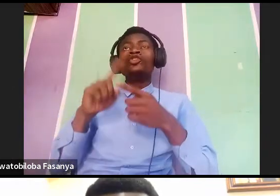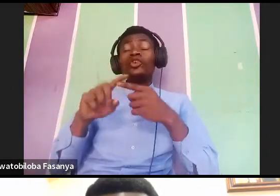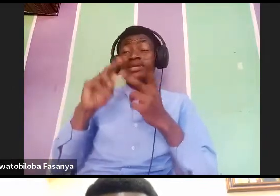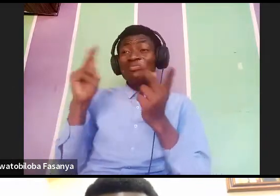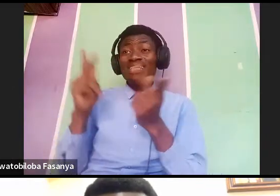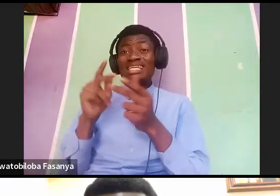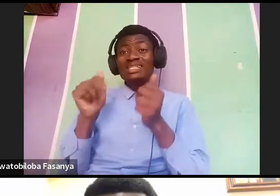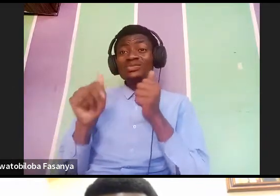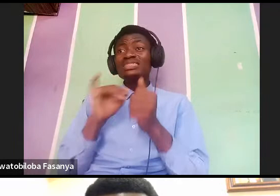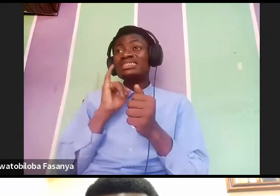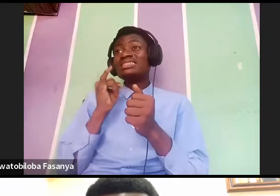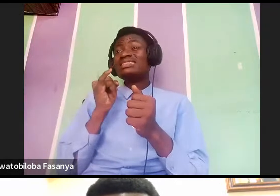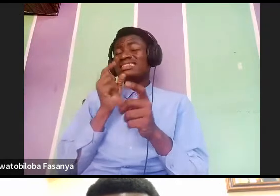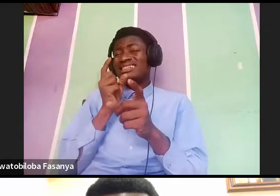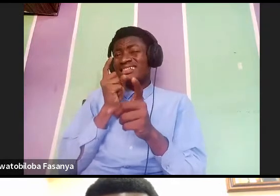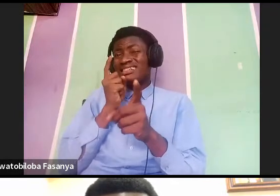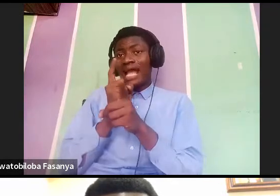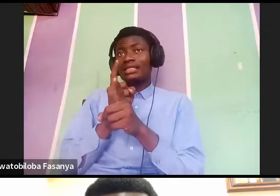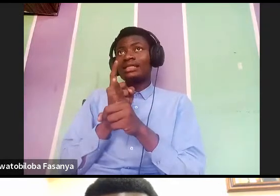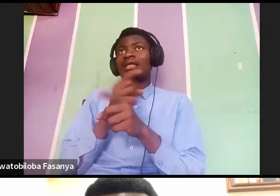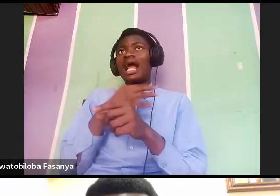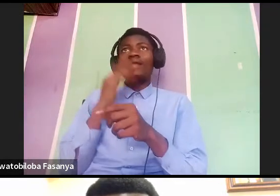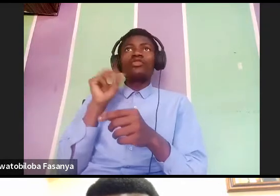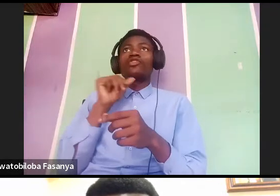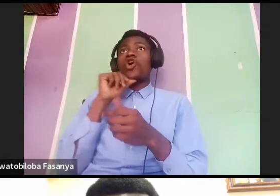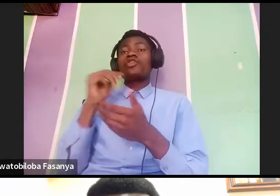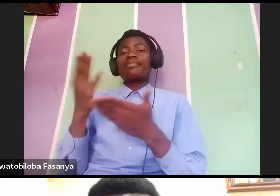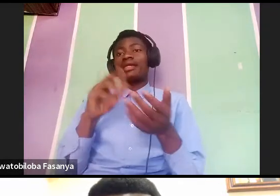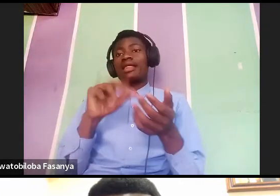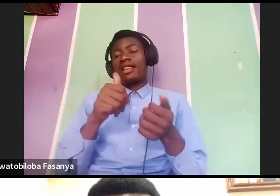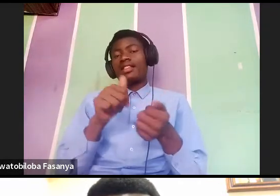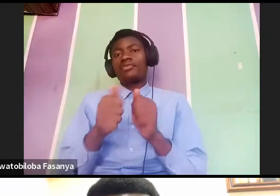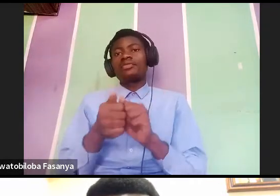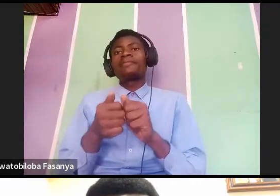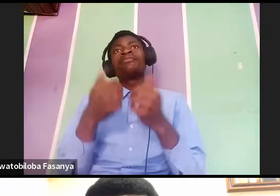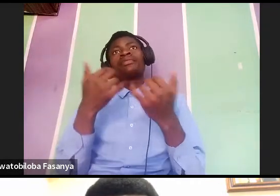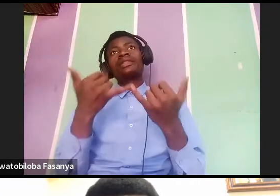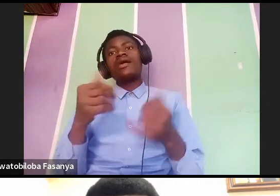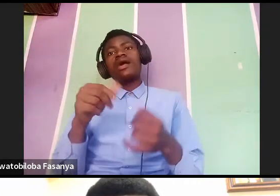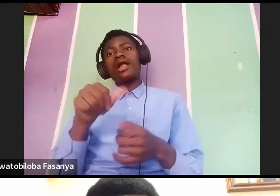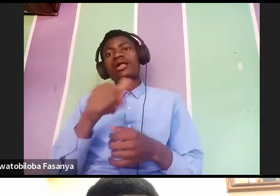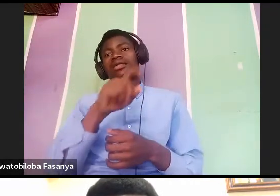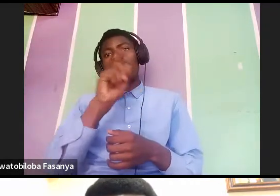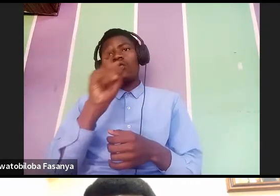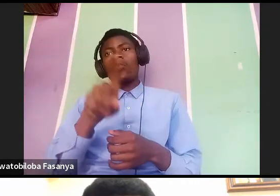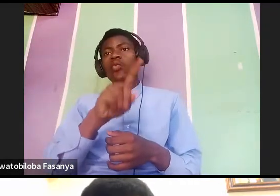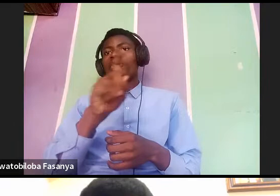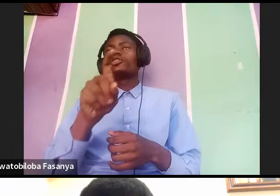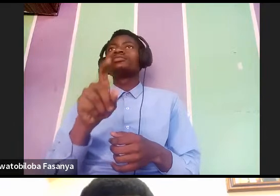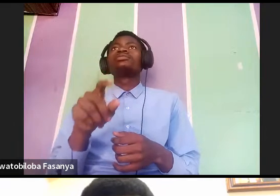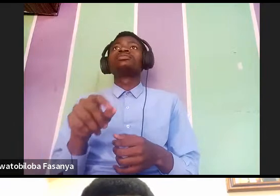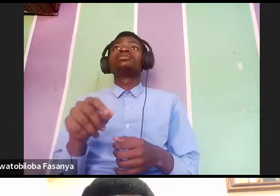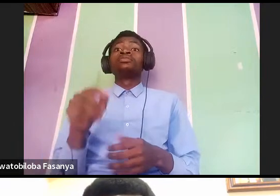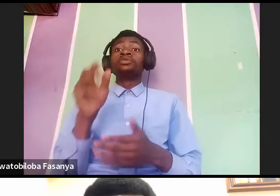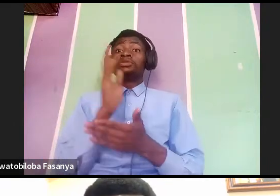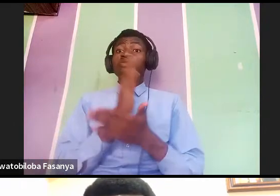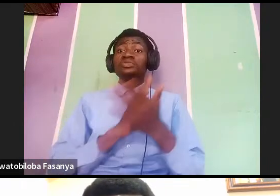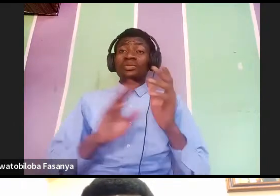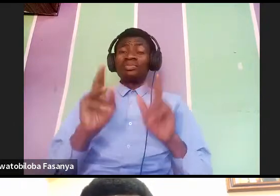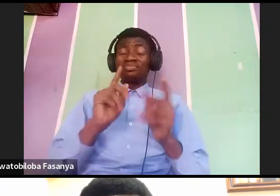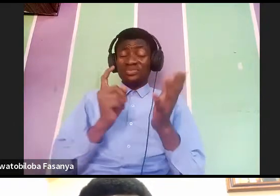to ask you a question. Sometimes people have go through excessive vomiting at home.